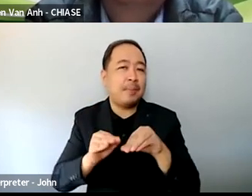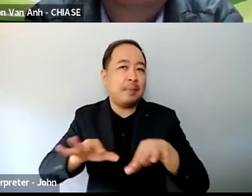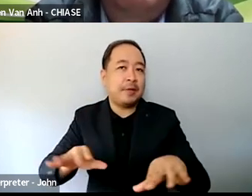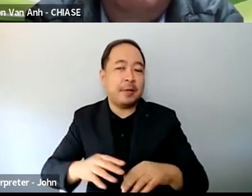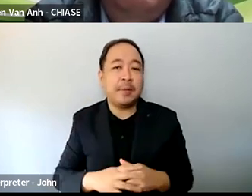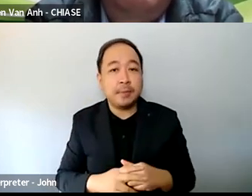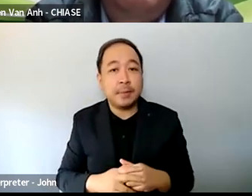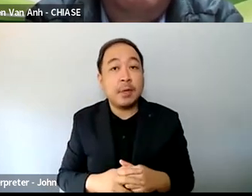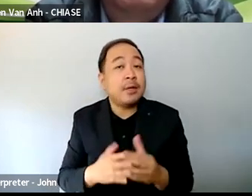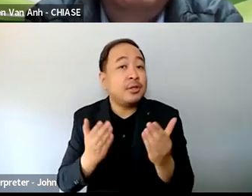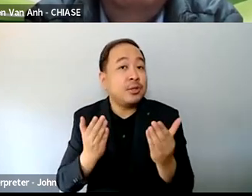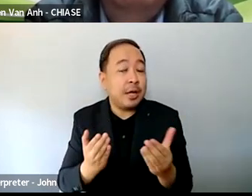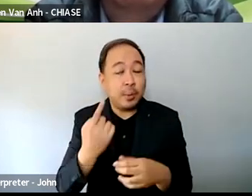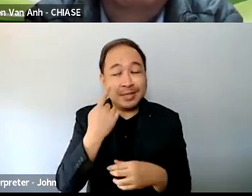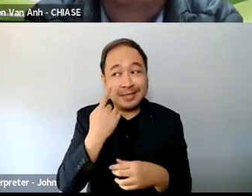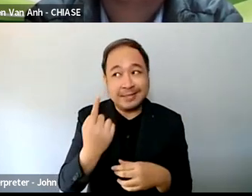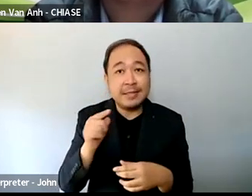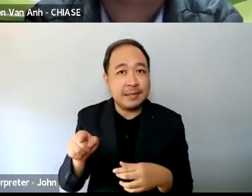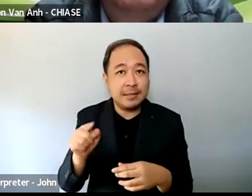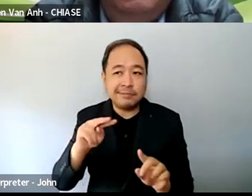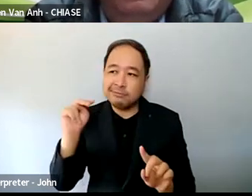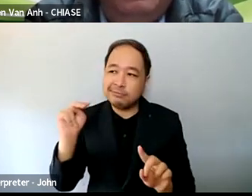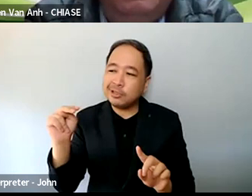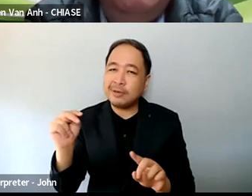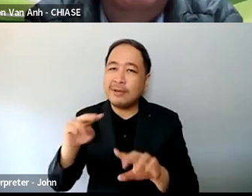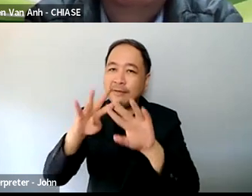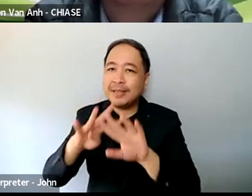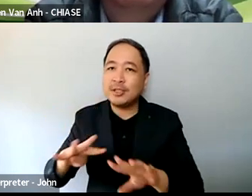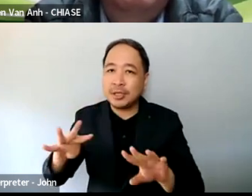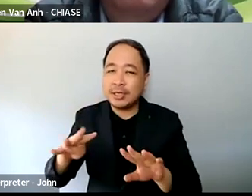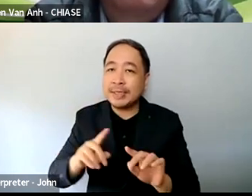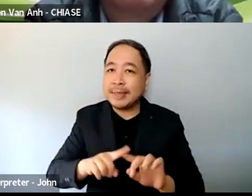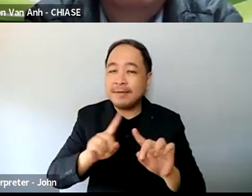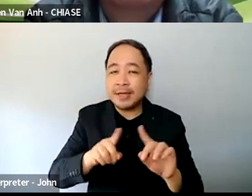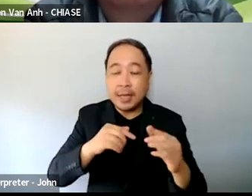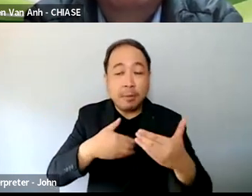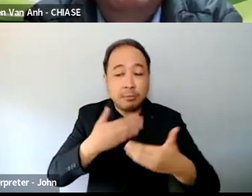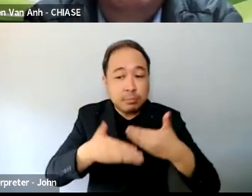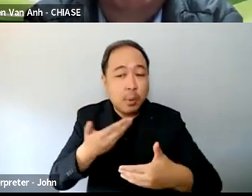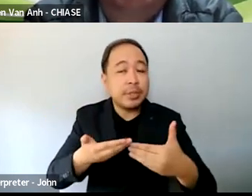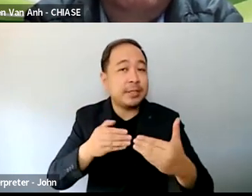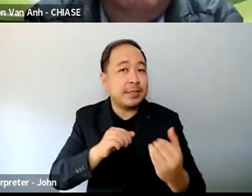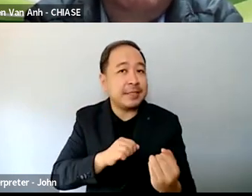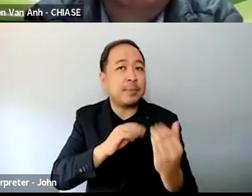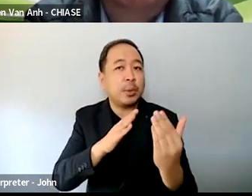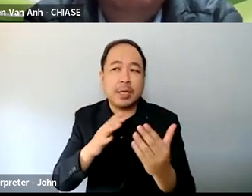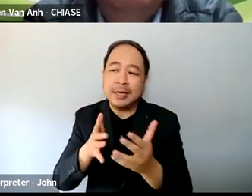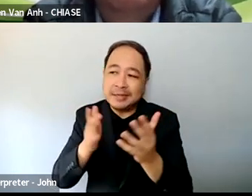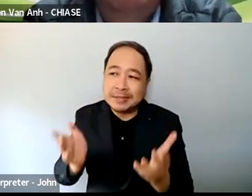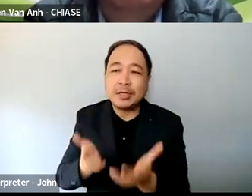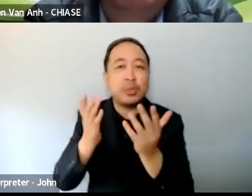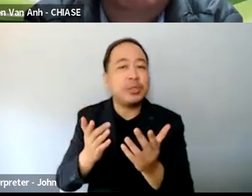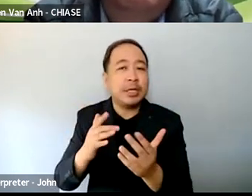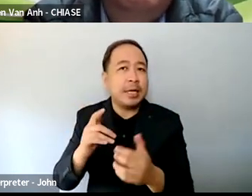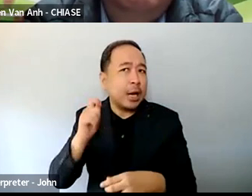clearly see the insights and perspectives from ASEAN on strategies and approaches to promote the women's